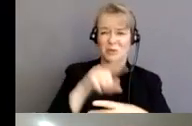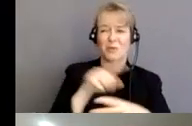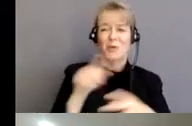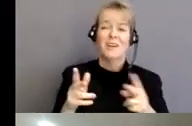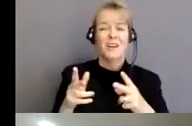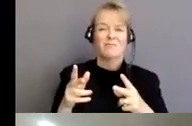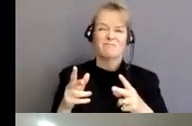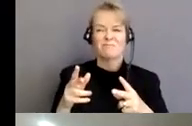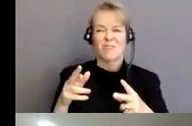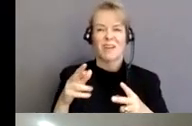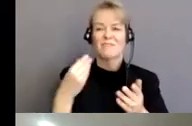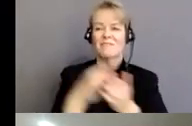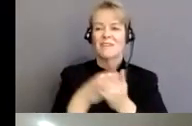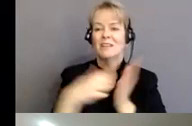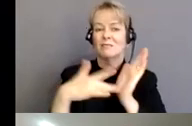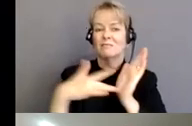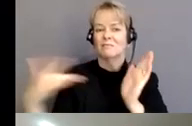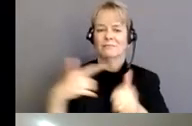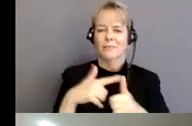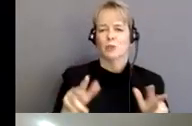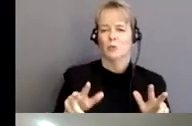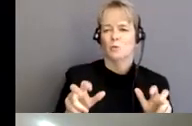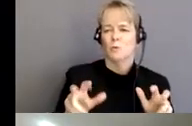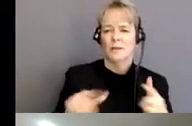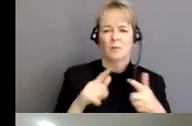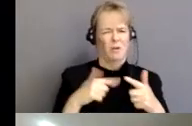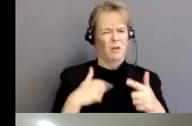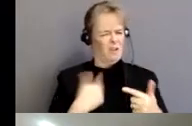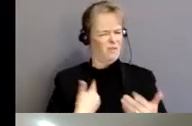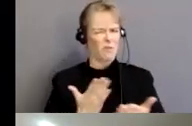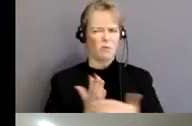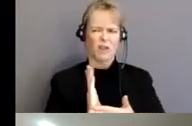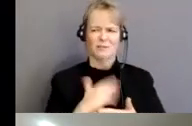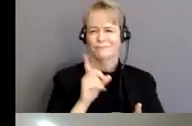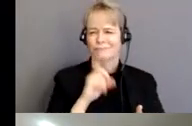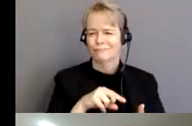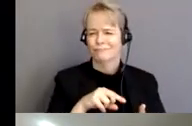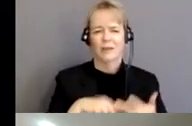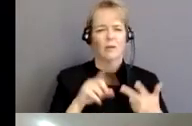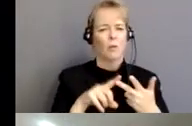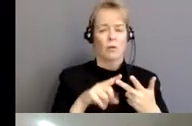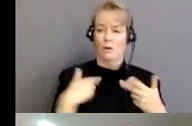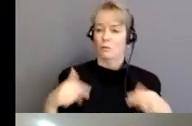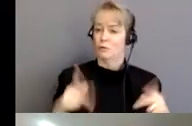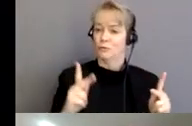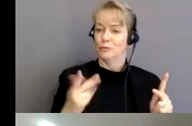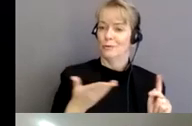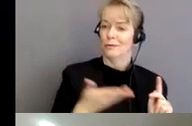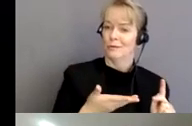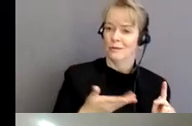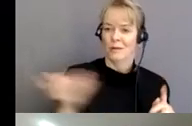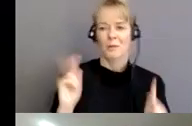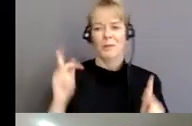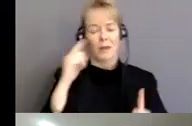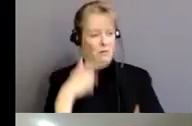that false sense of entitlement, and that opportunity. So people feeling that, they really think it's their money. They have